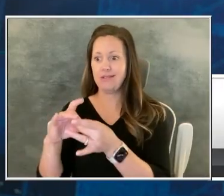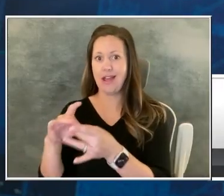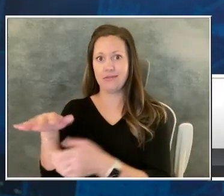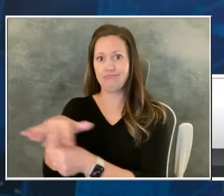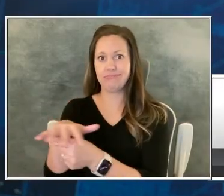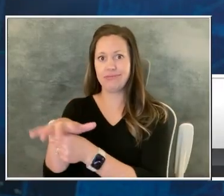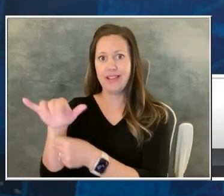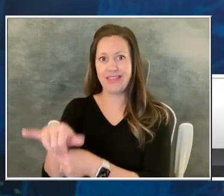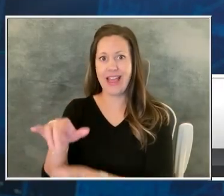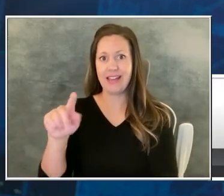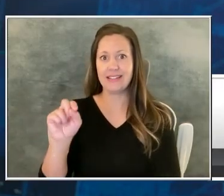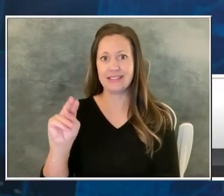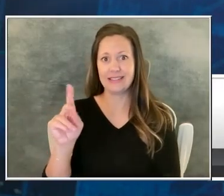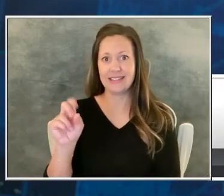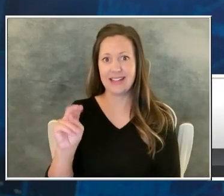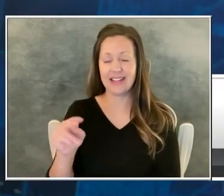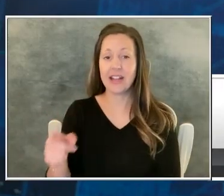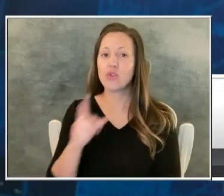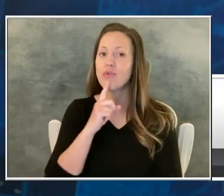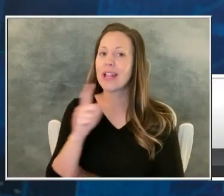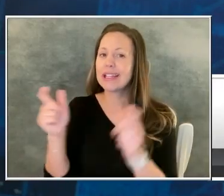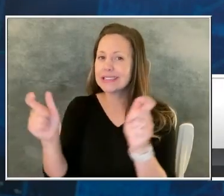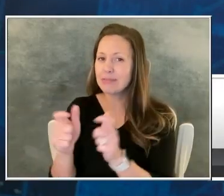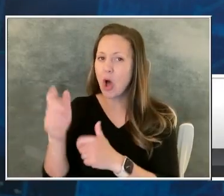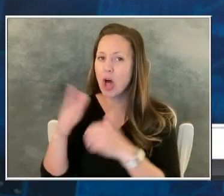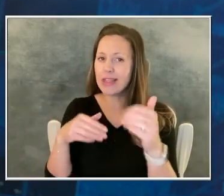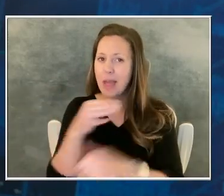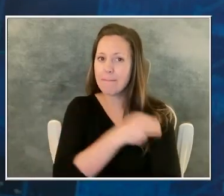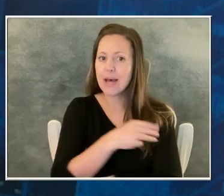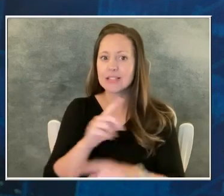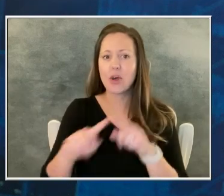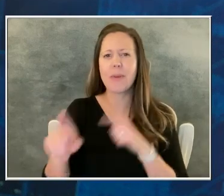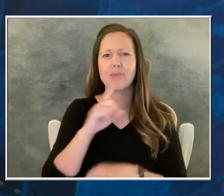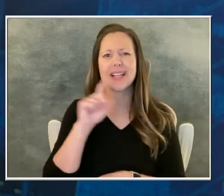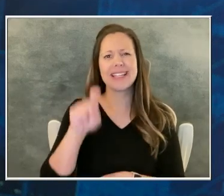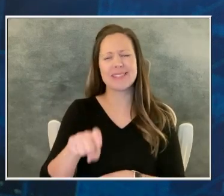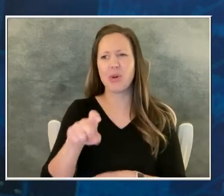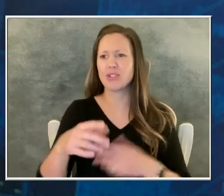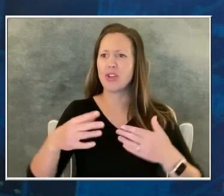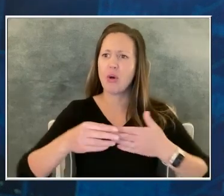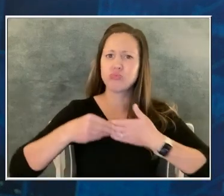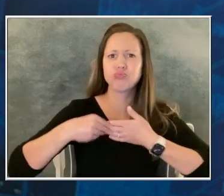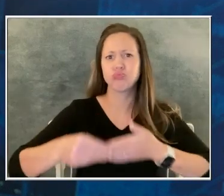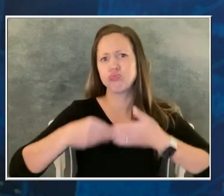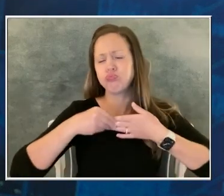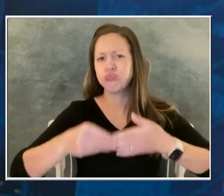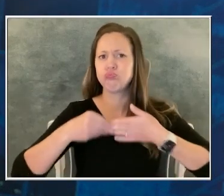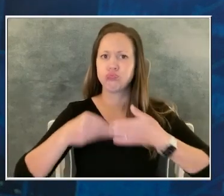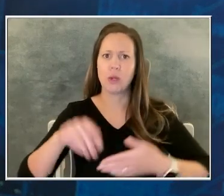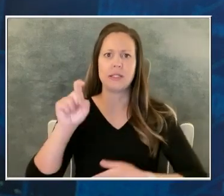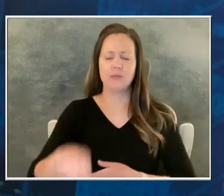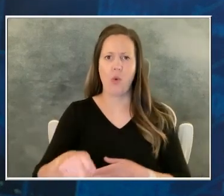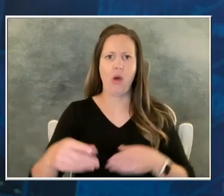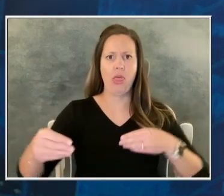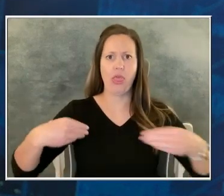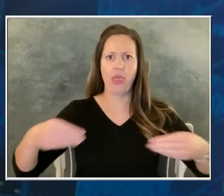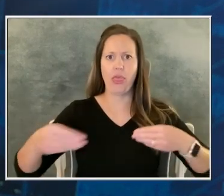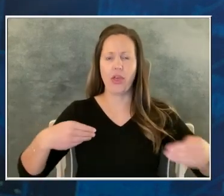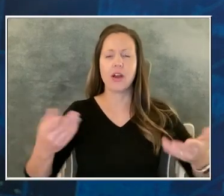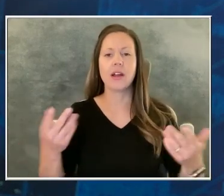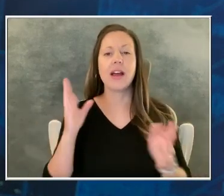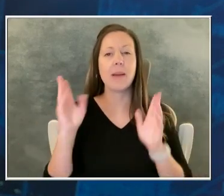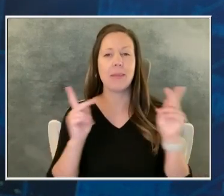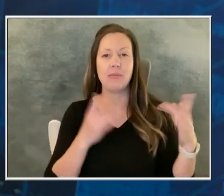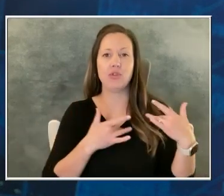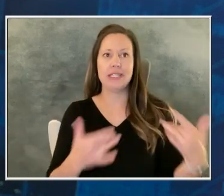it's obviously smaller than the actual muscle, but it's meant to be very resistant, can handle a lot of load. And people tend to have, you know, with